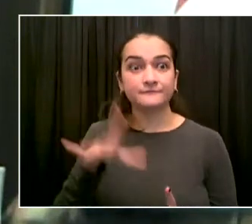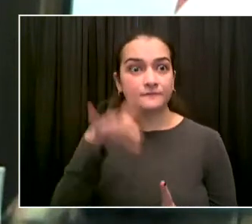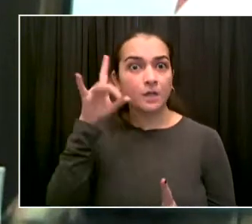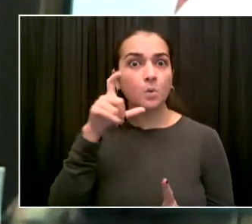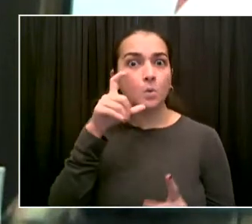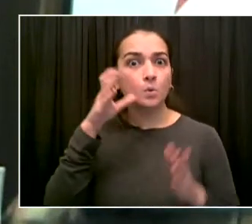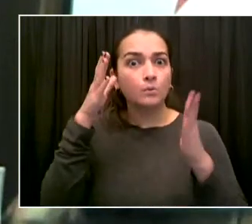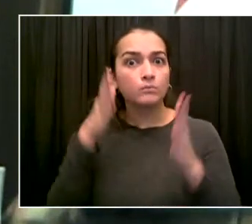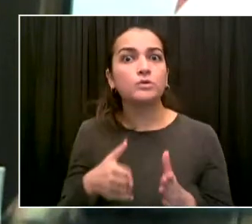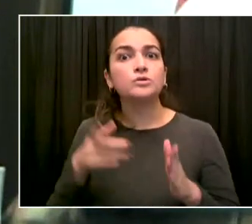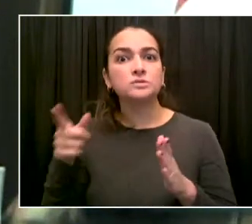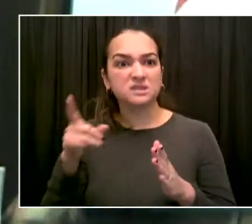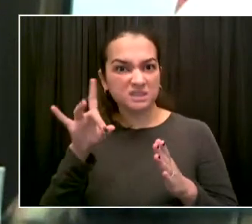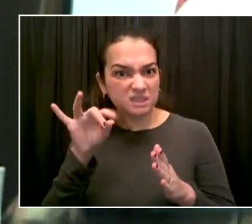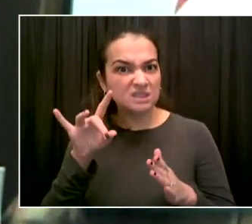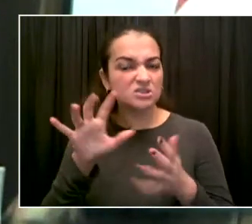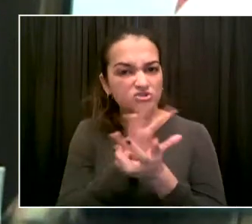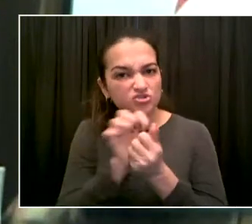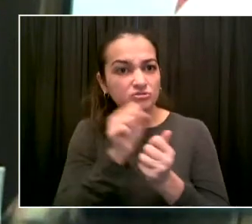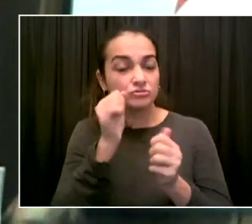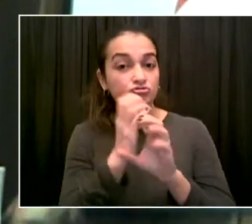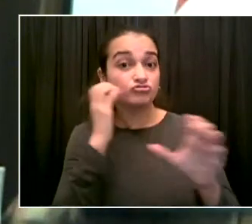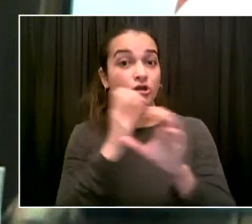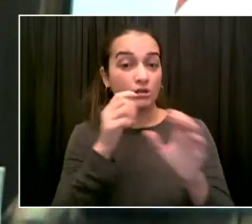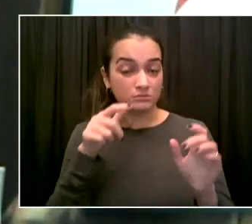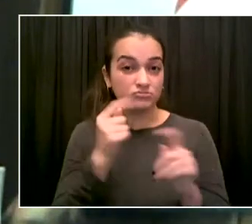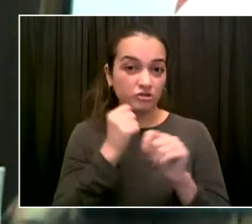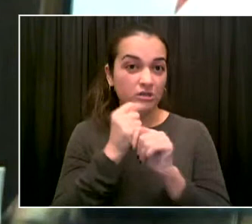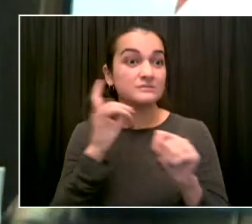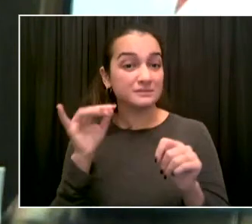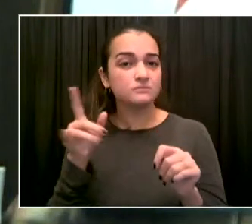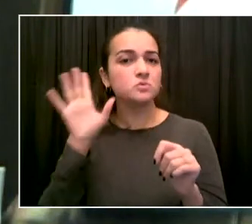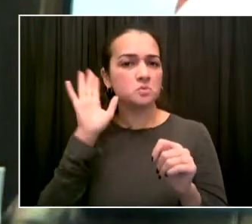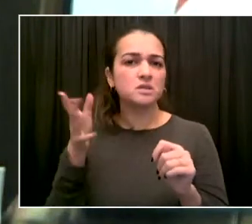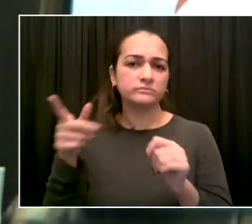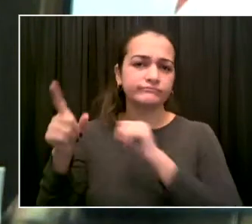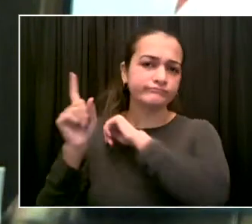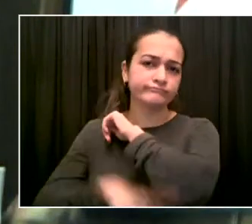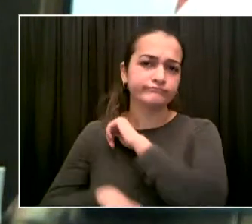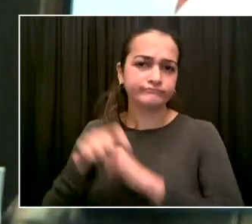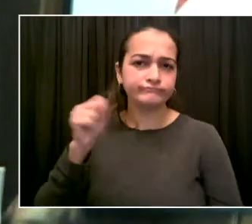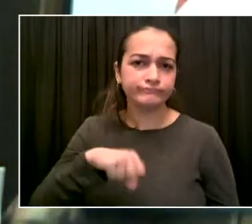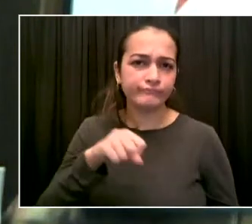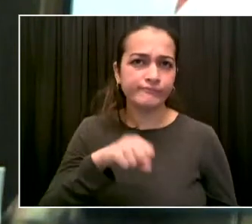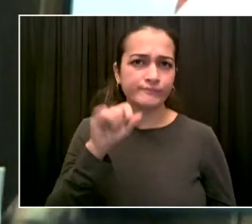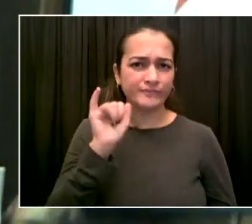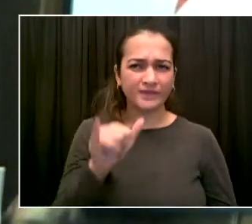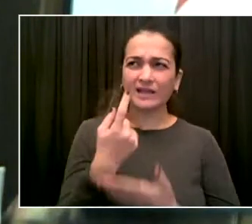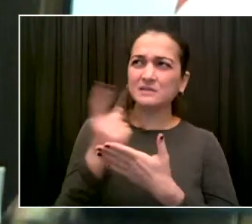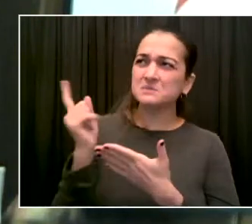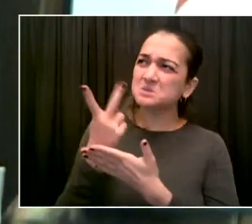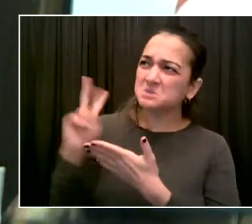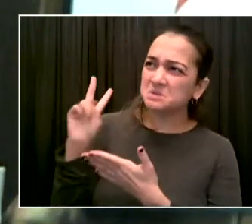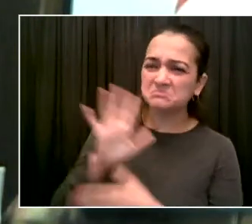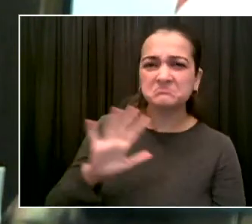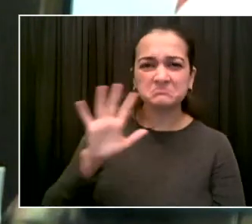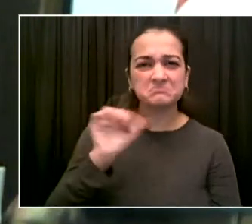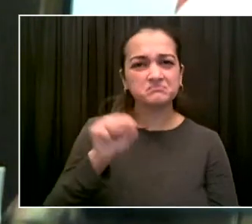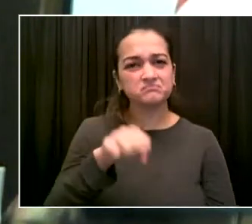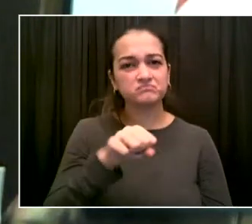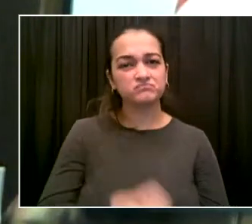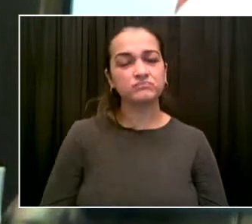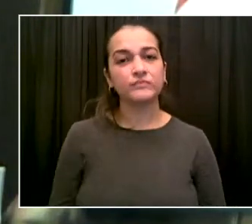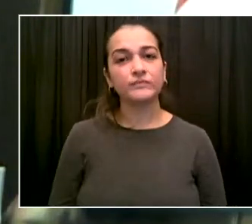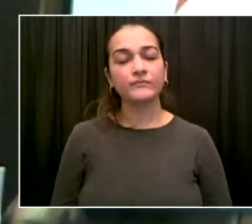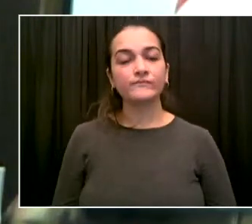ago. Some of those vehicles were parked out on the street, and we took every necessary step to make sure that we had enough fleet